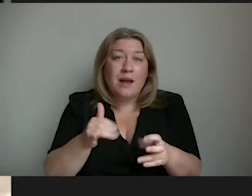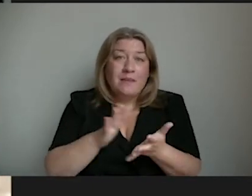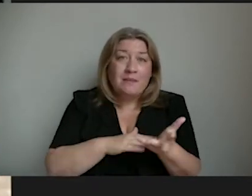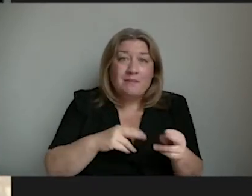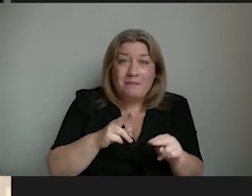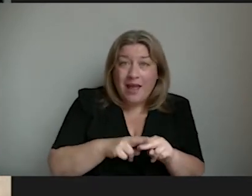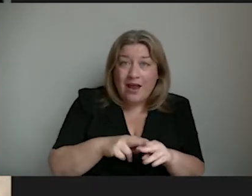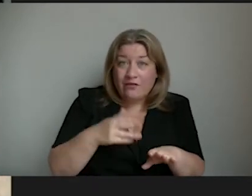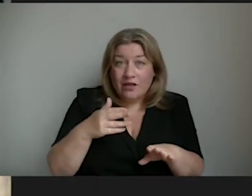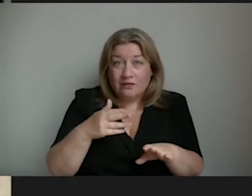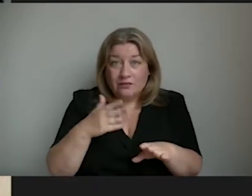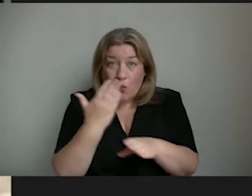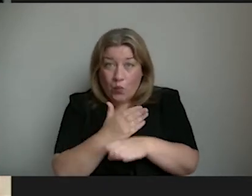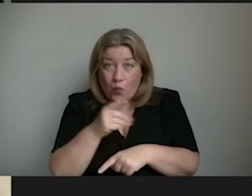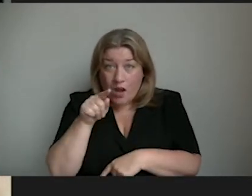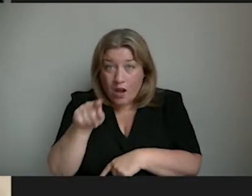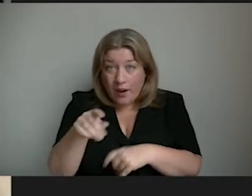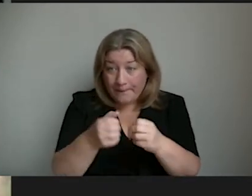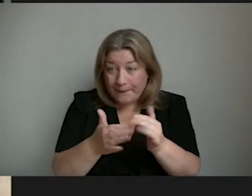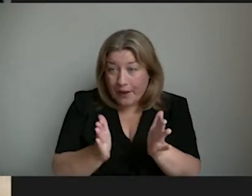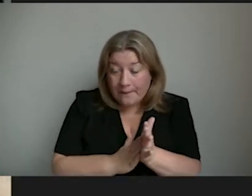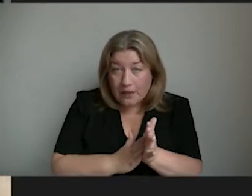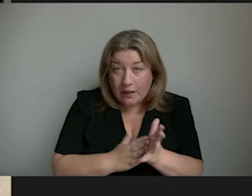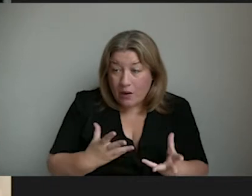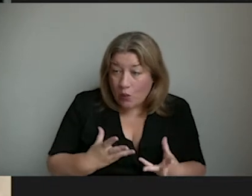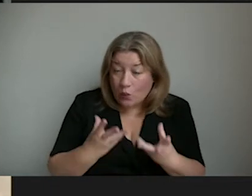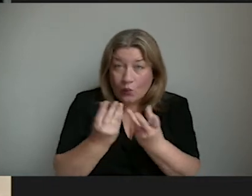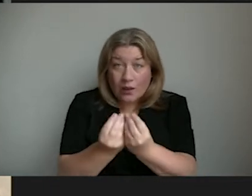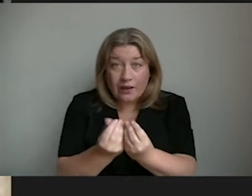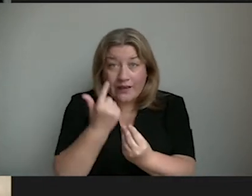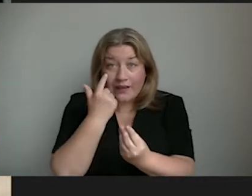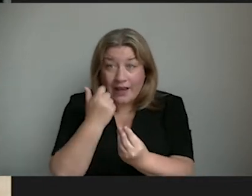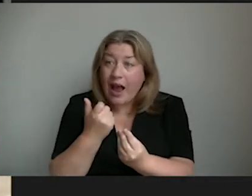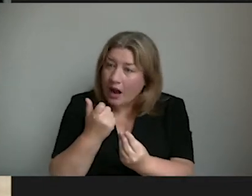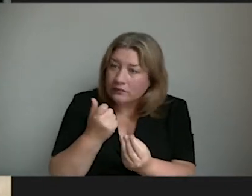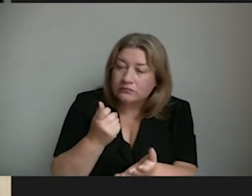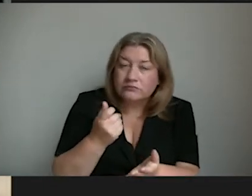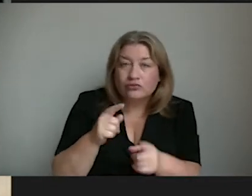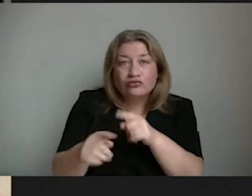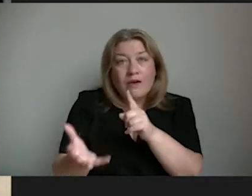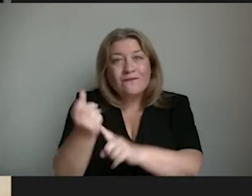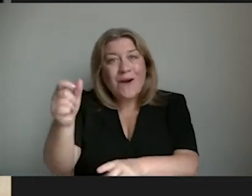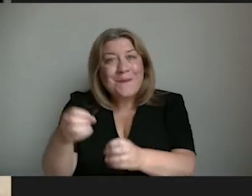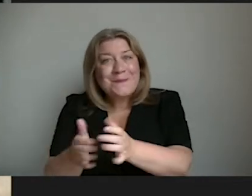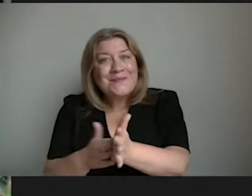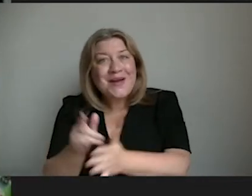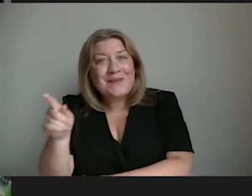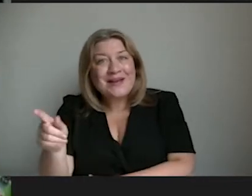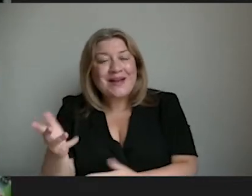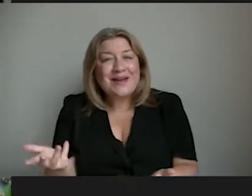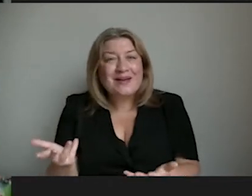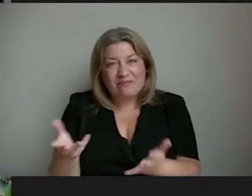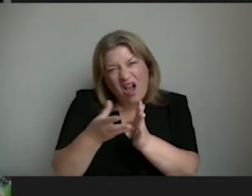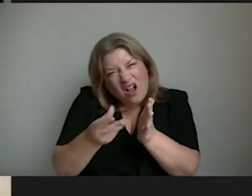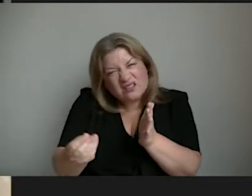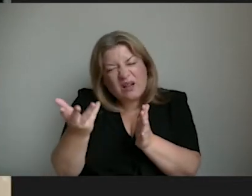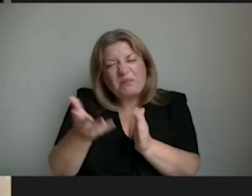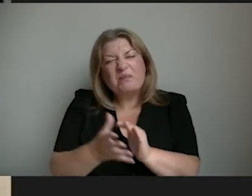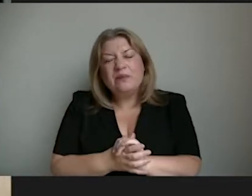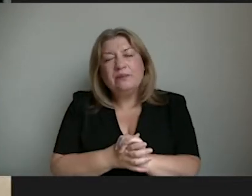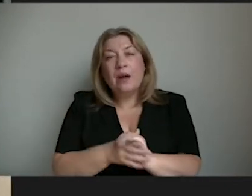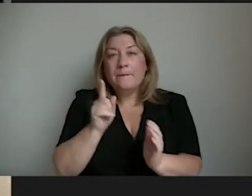get, maybe if a parent or a guardian works in Birmingham and they can give you a lift every day, great, that's not a